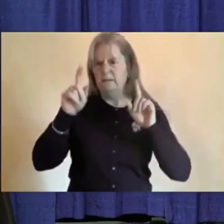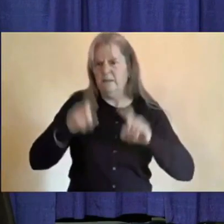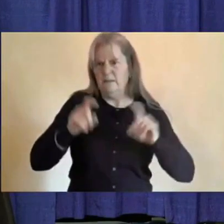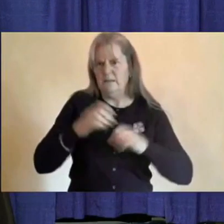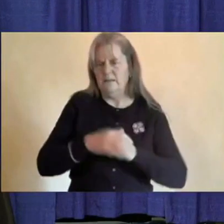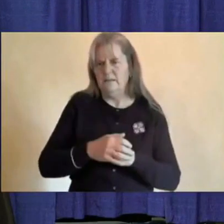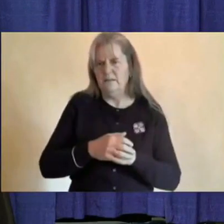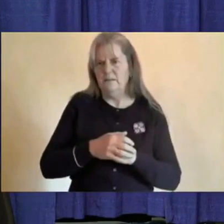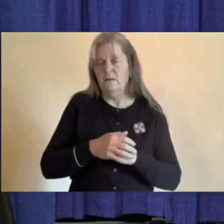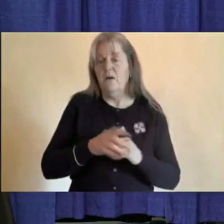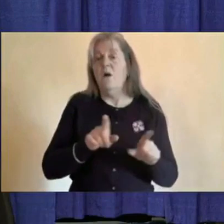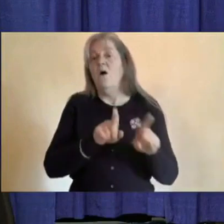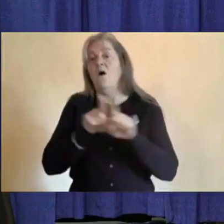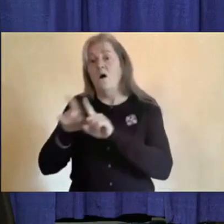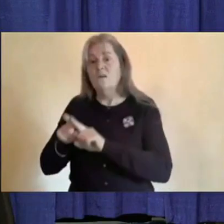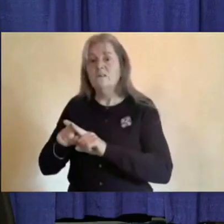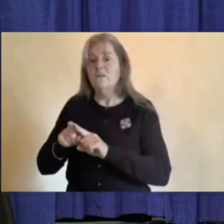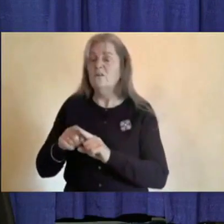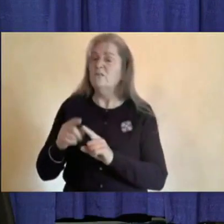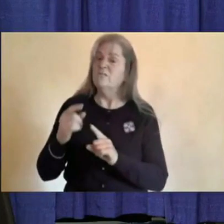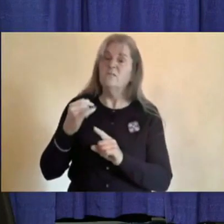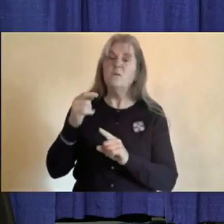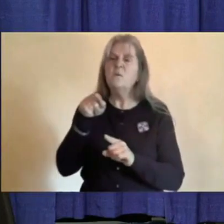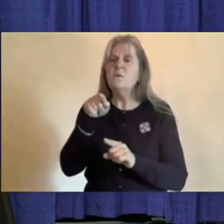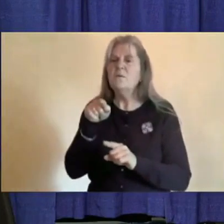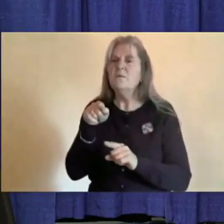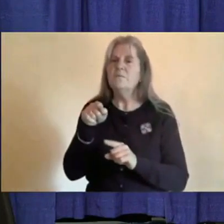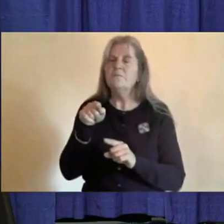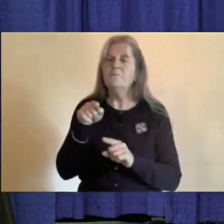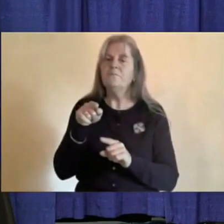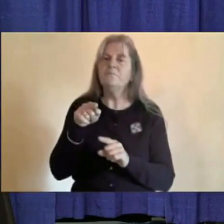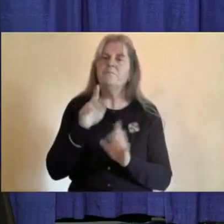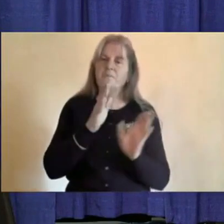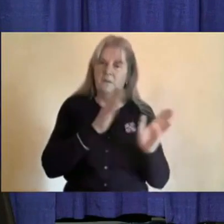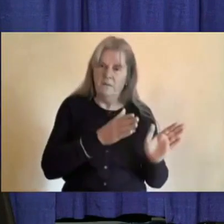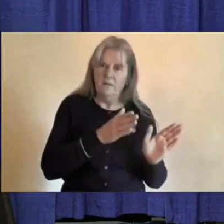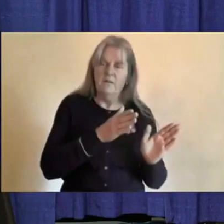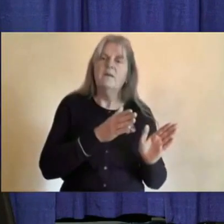of